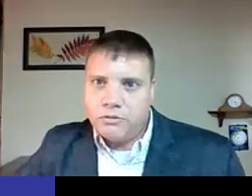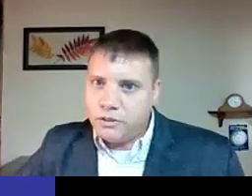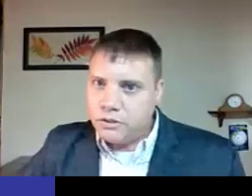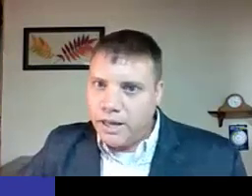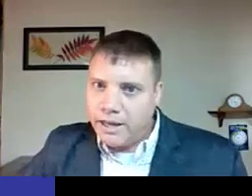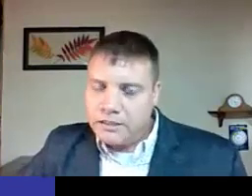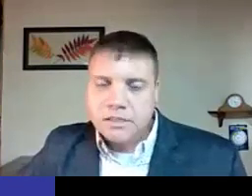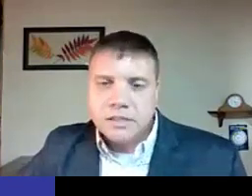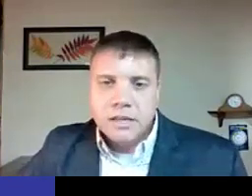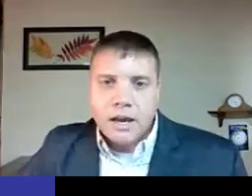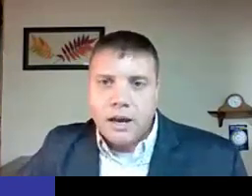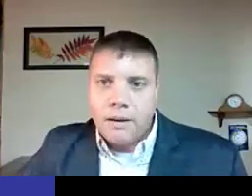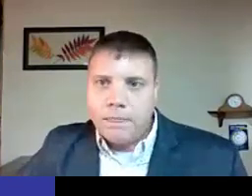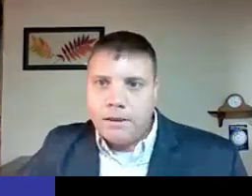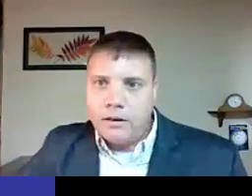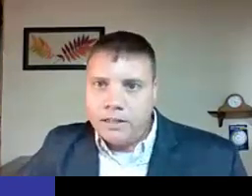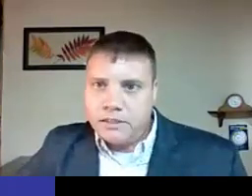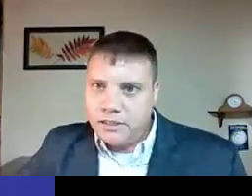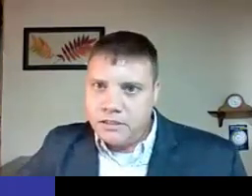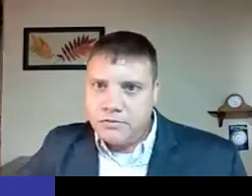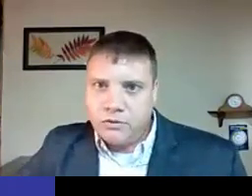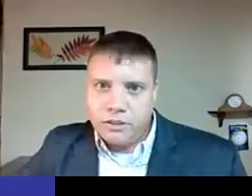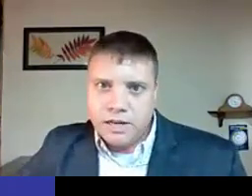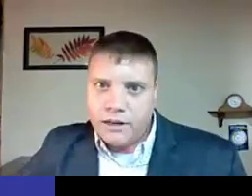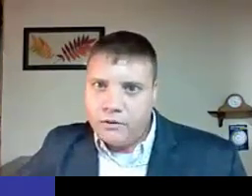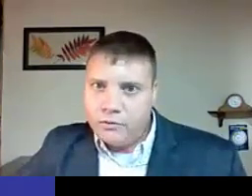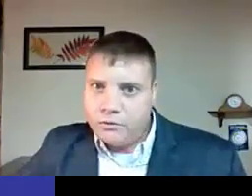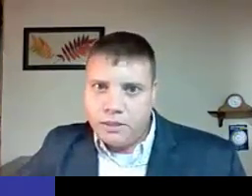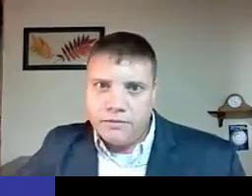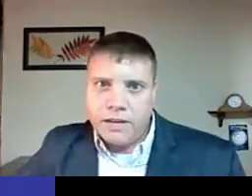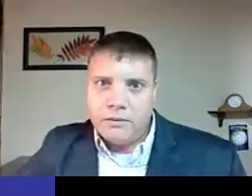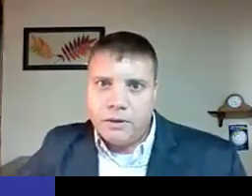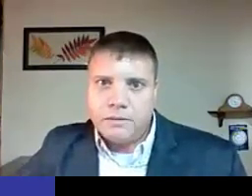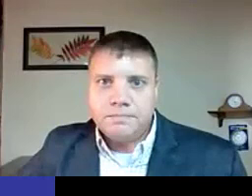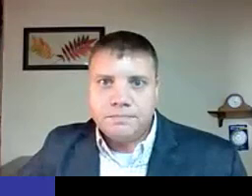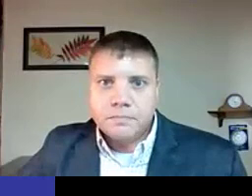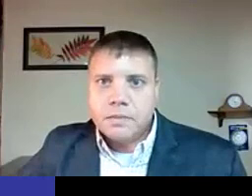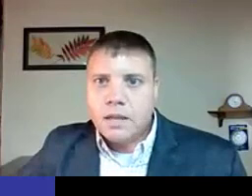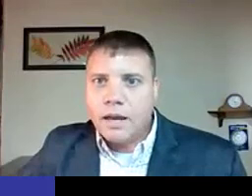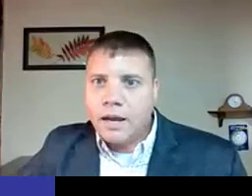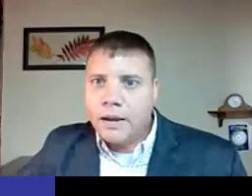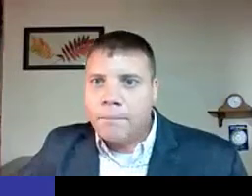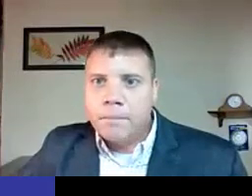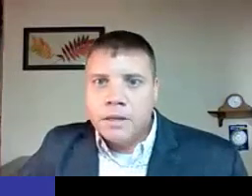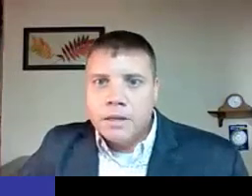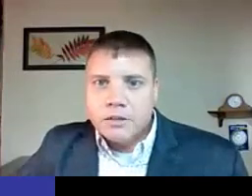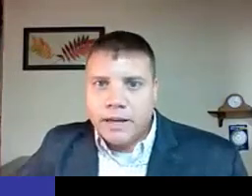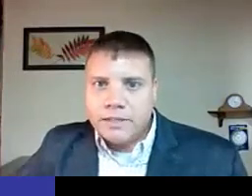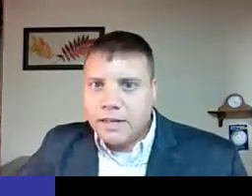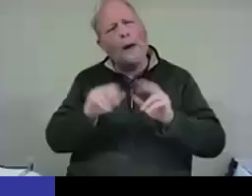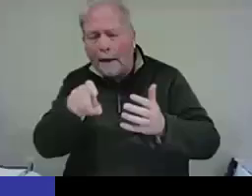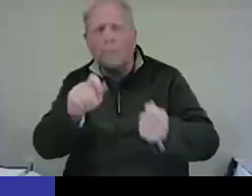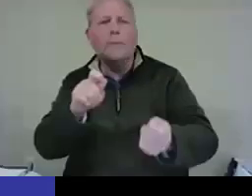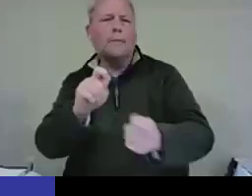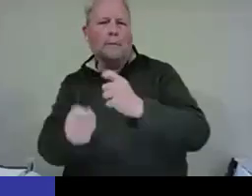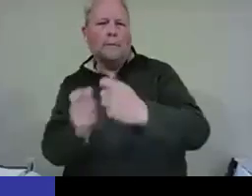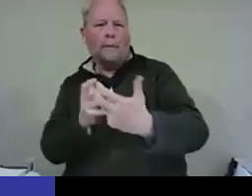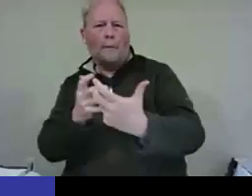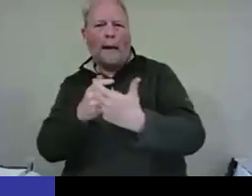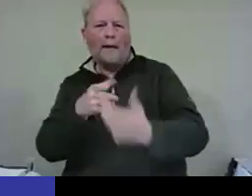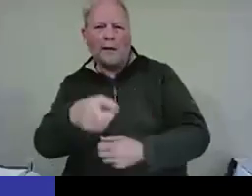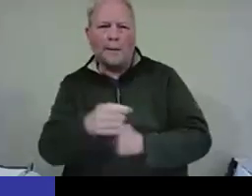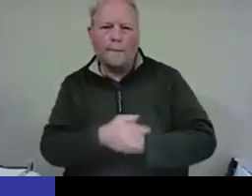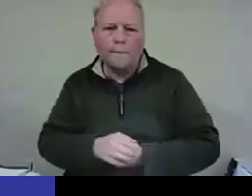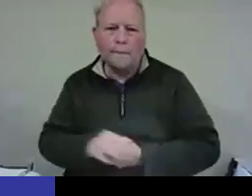to individualize interventions for the child who's being evaluated. So hang tight, I have a slide full